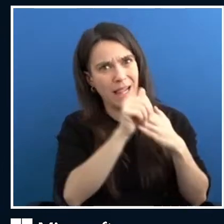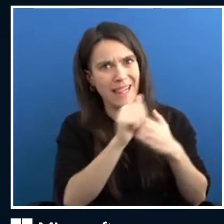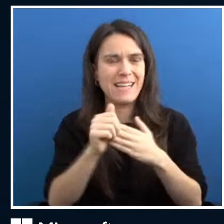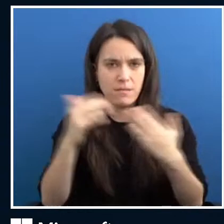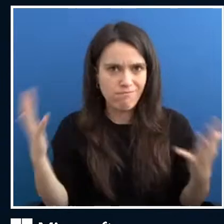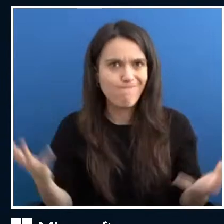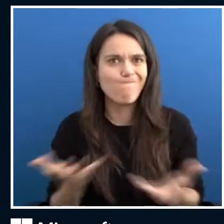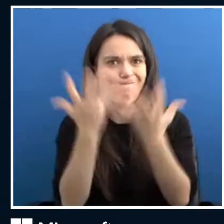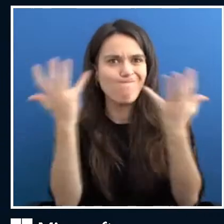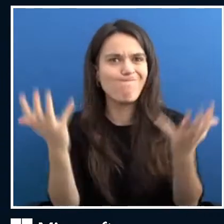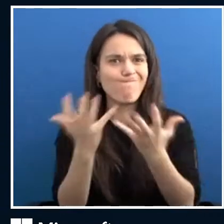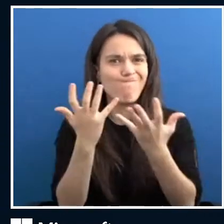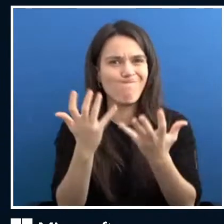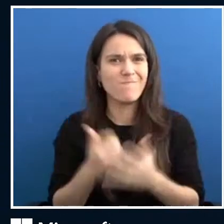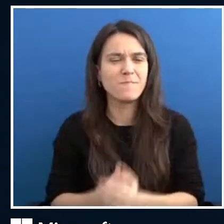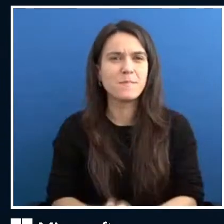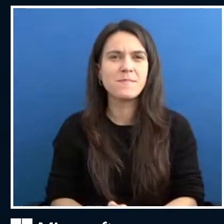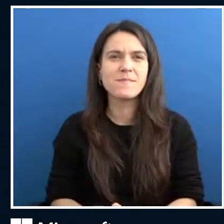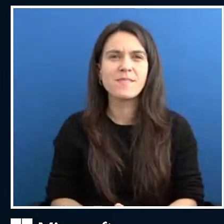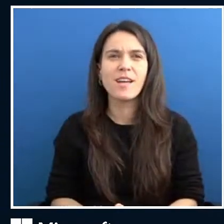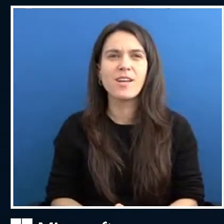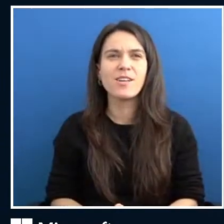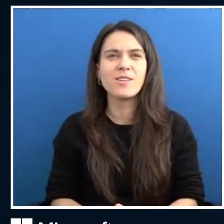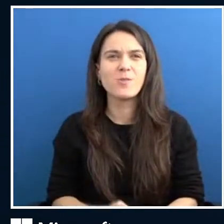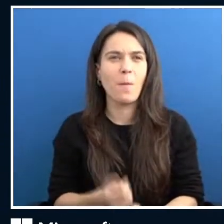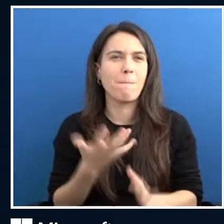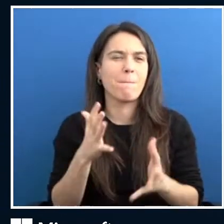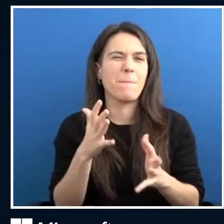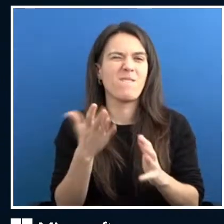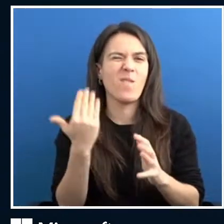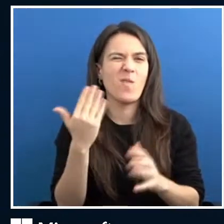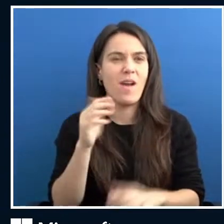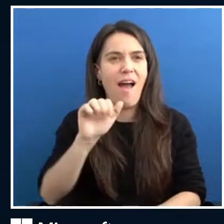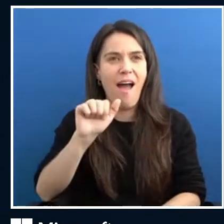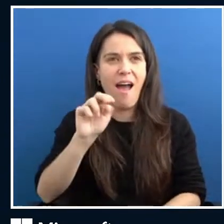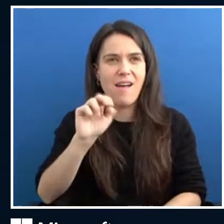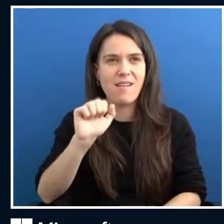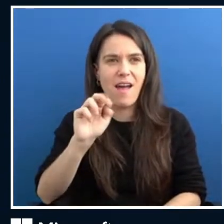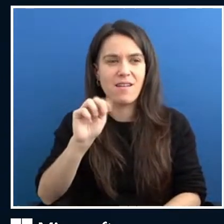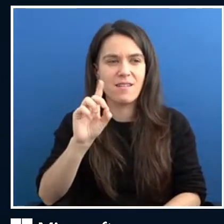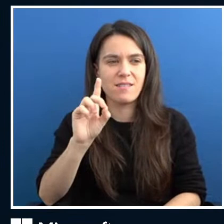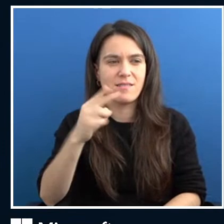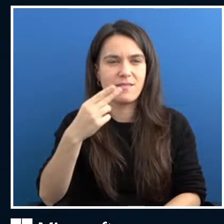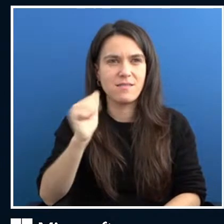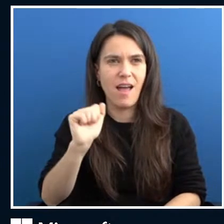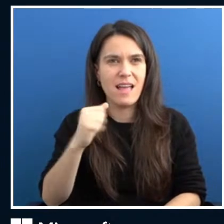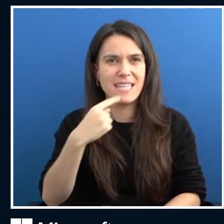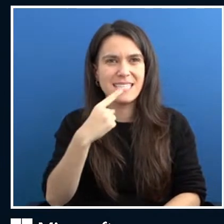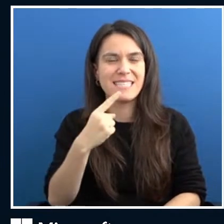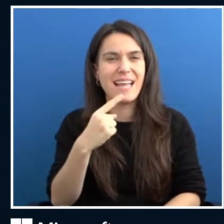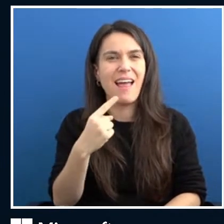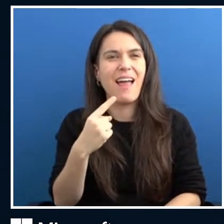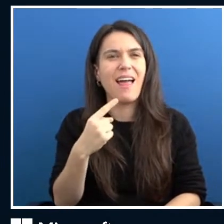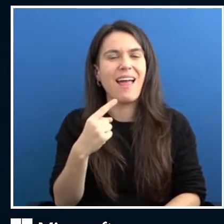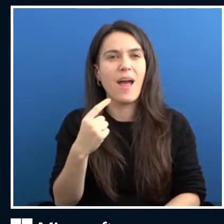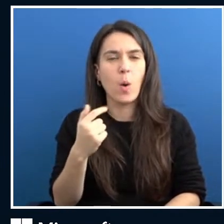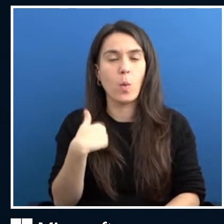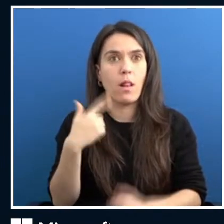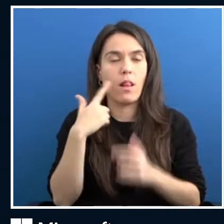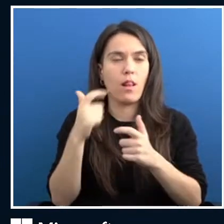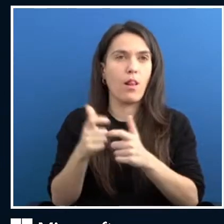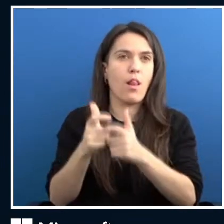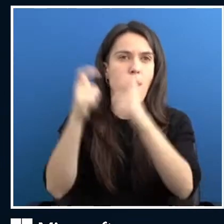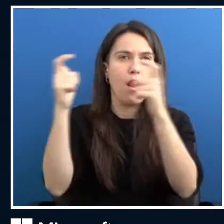echo the something which Ananda said was about large problems. Yes, so we are looking at things which are fairly